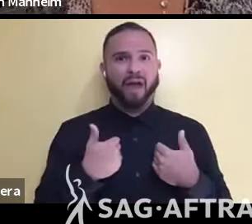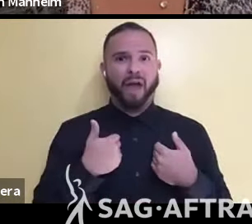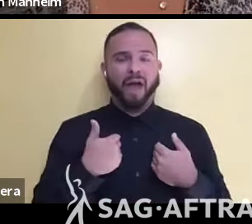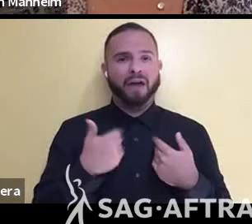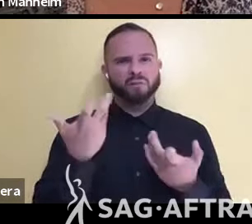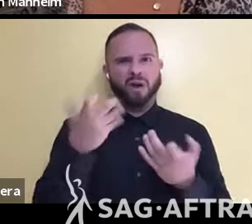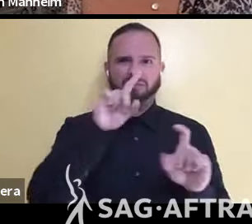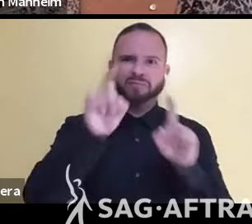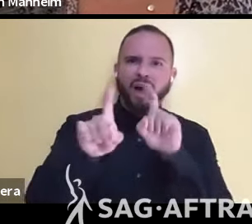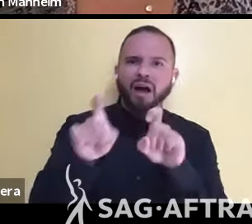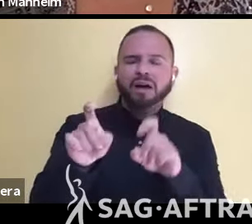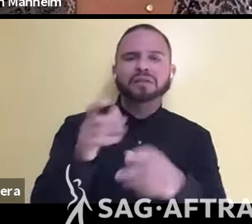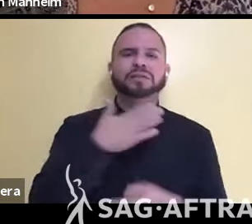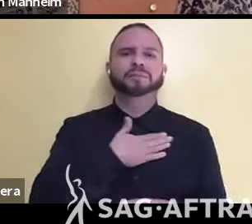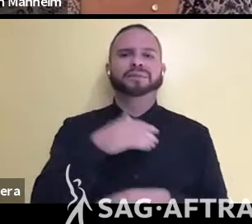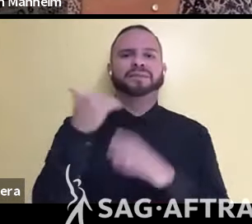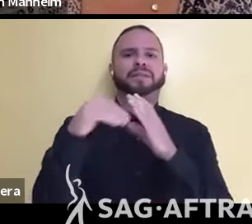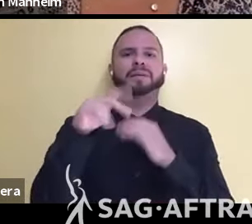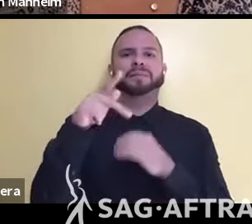please email